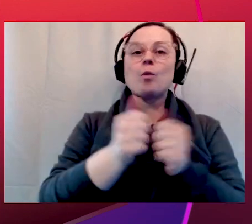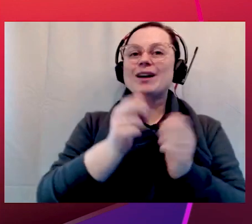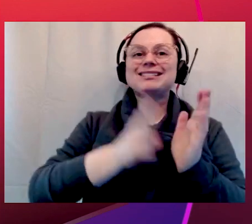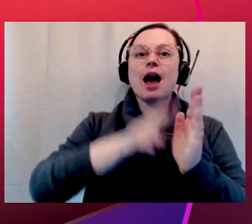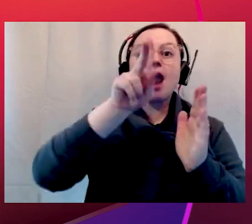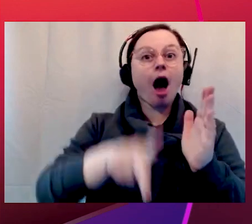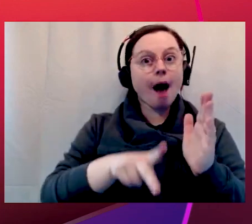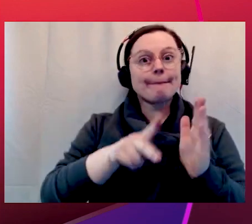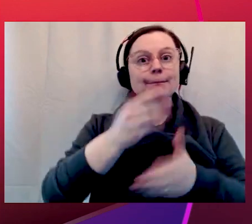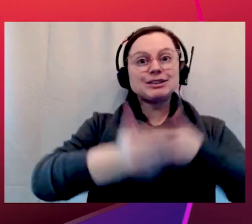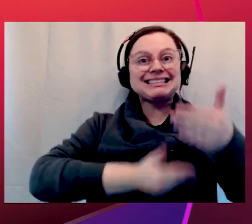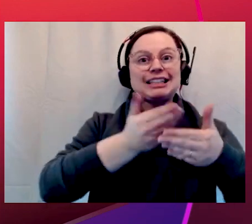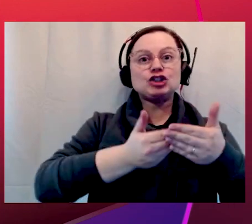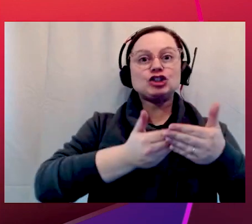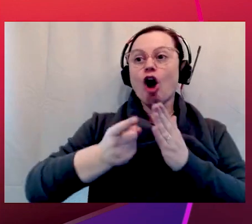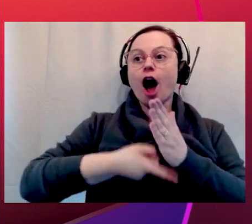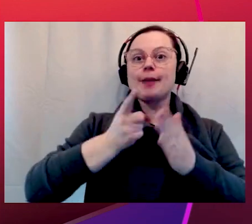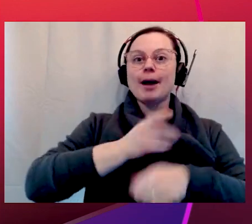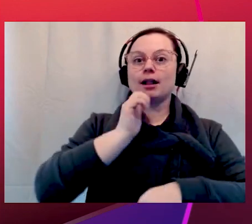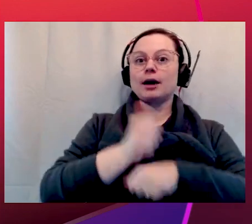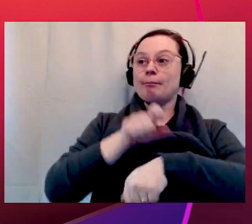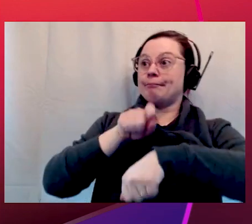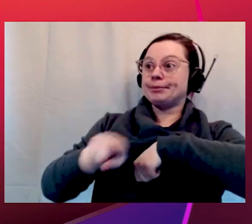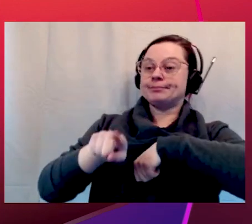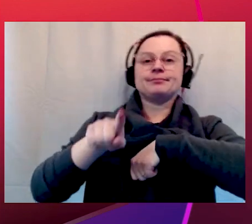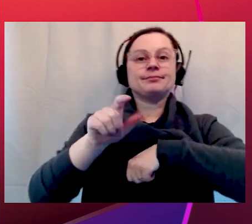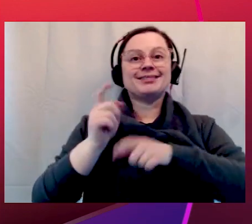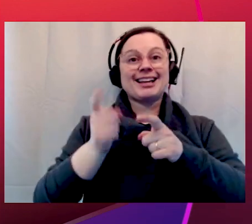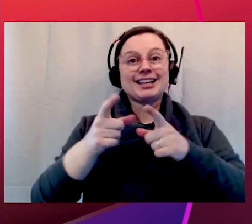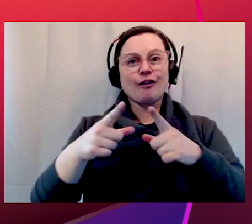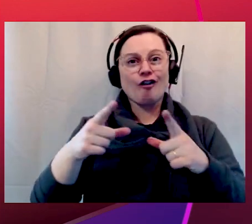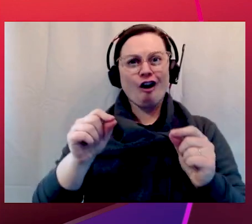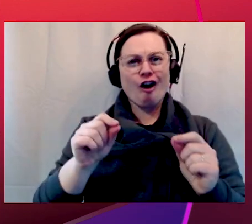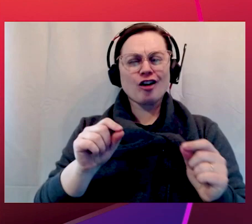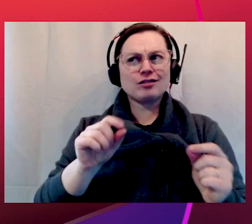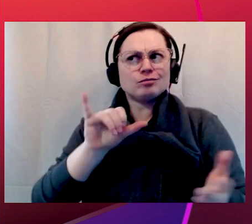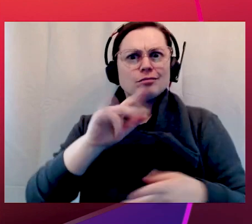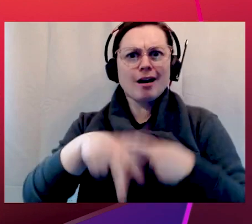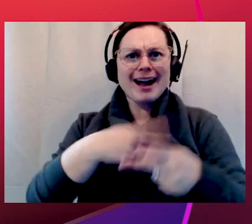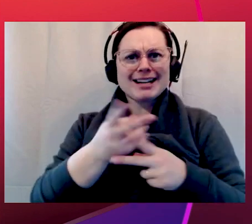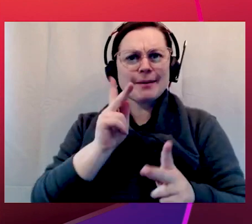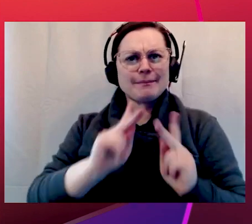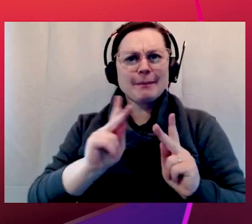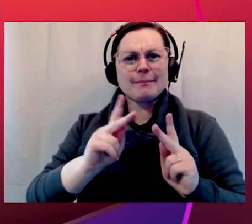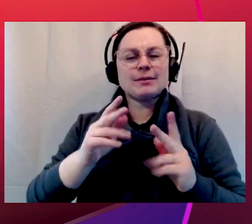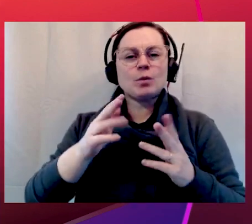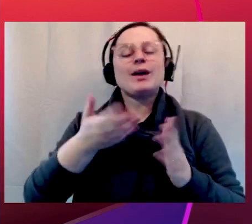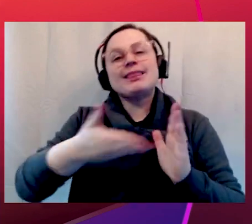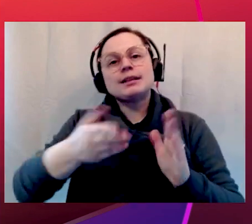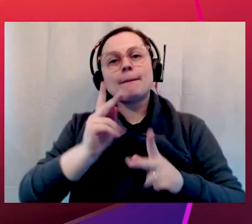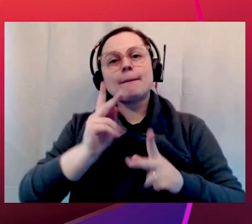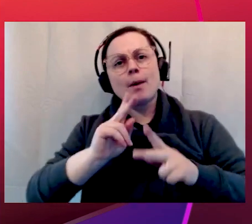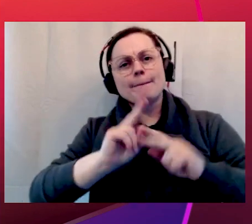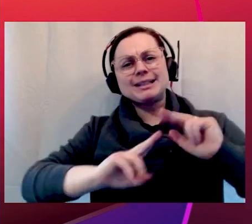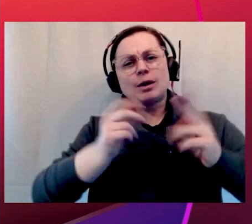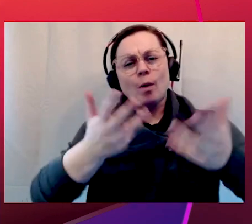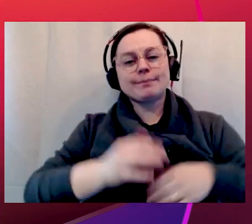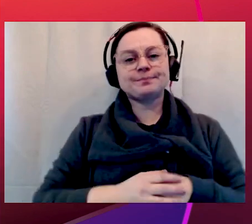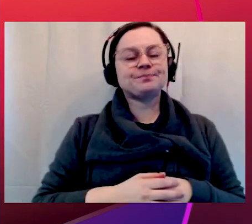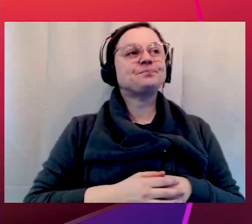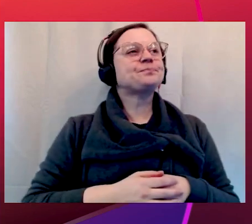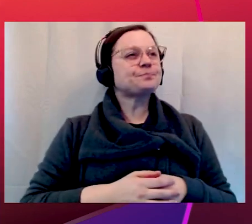to automatically go provision out a gift card. What types of things are people building? I would say to answer that question would be any sort